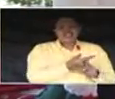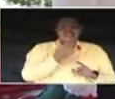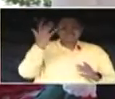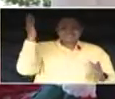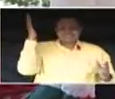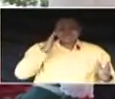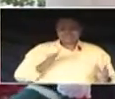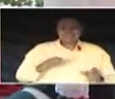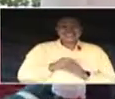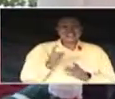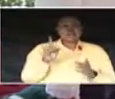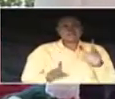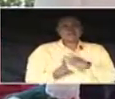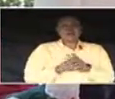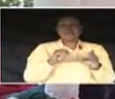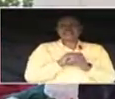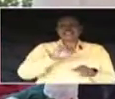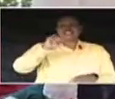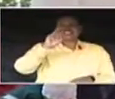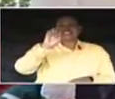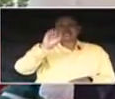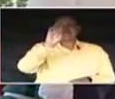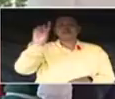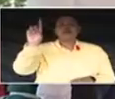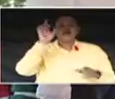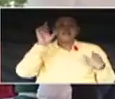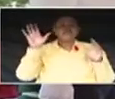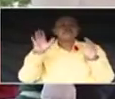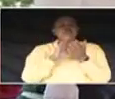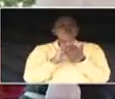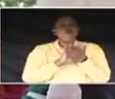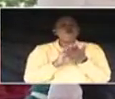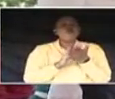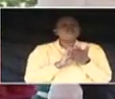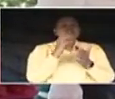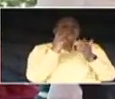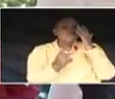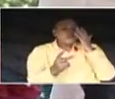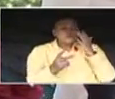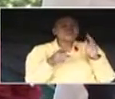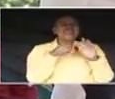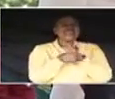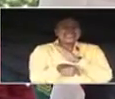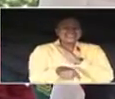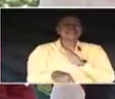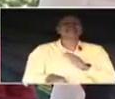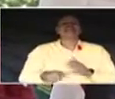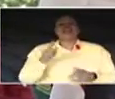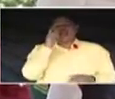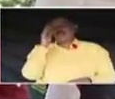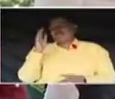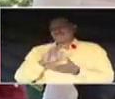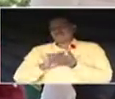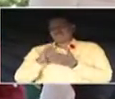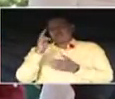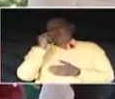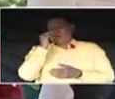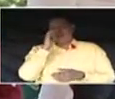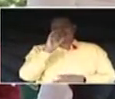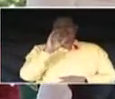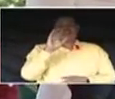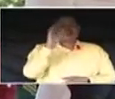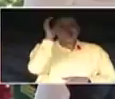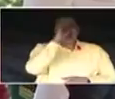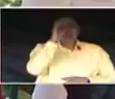appearances in James Bond picture A View to Kill, Conan the Destroyer, and the comedy Boomerang. The